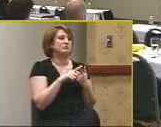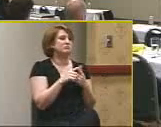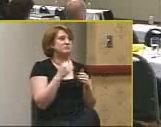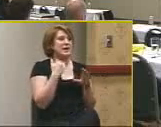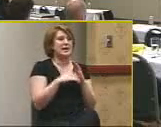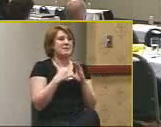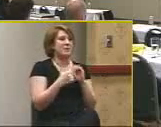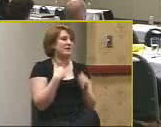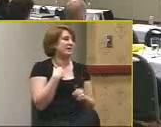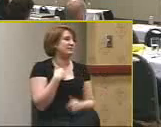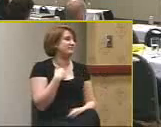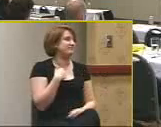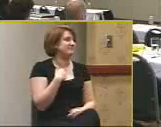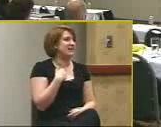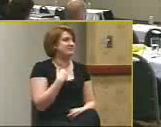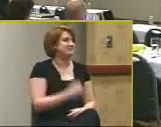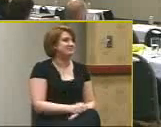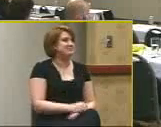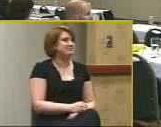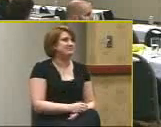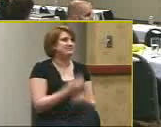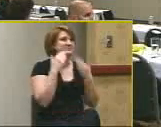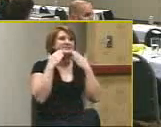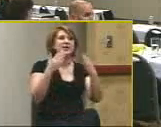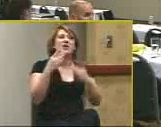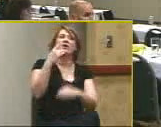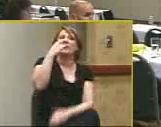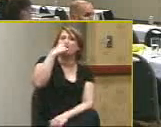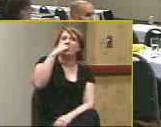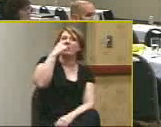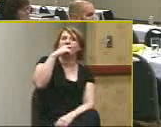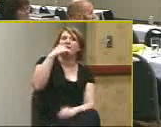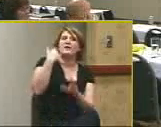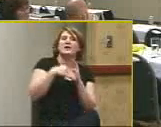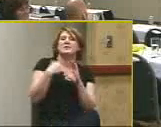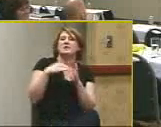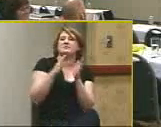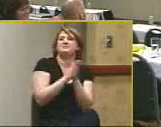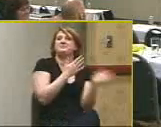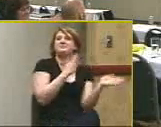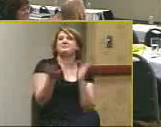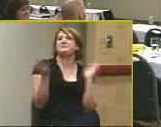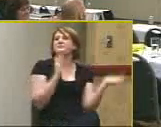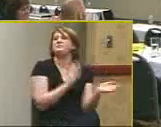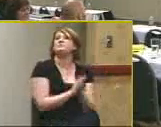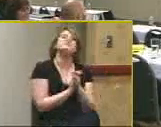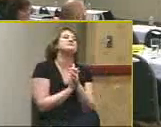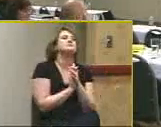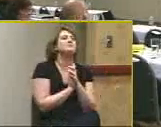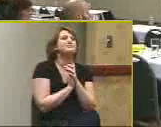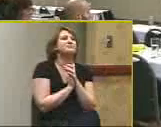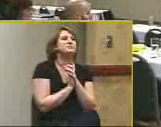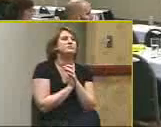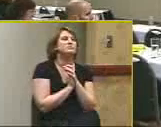back to you with whatever you need. Thank you. Yes, thank you.